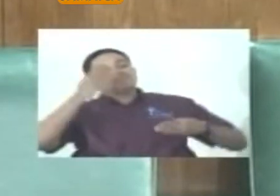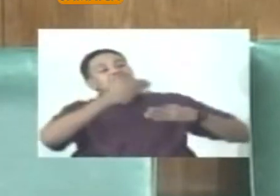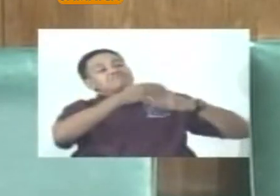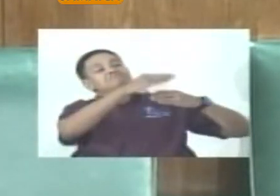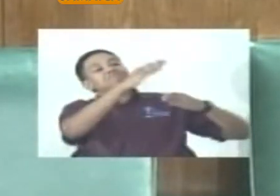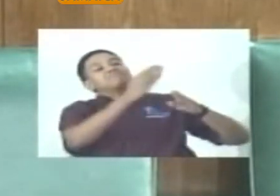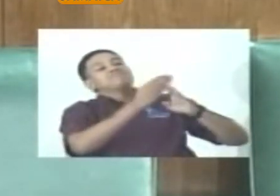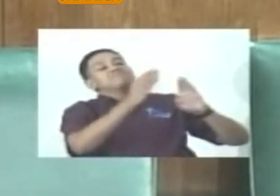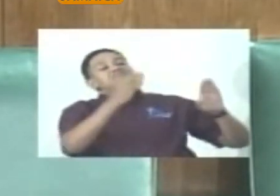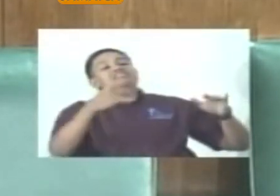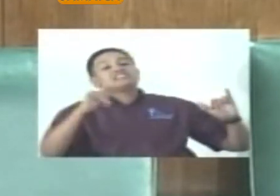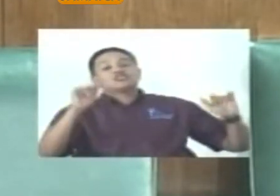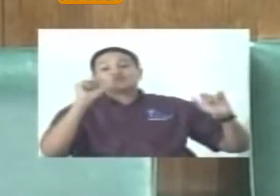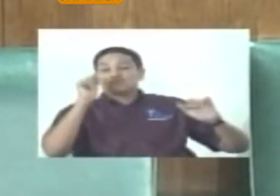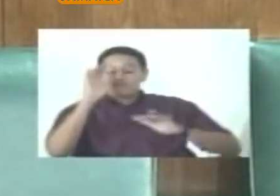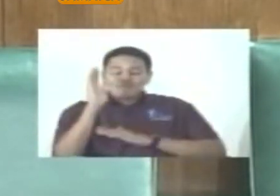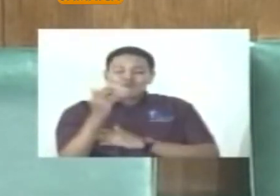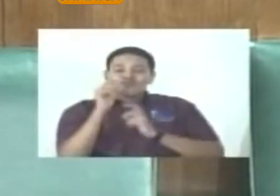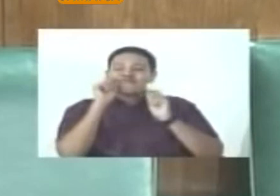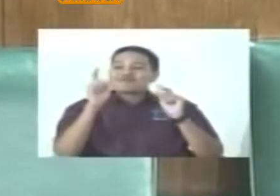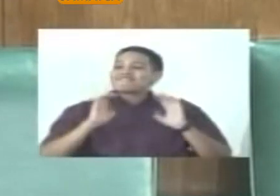awake in the morning.